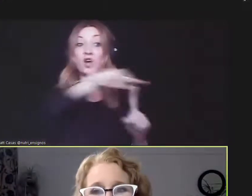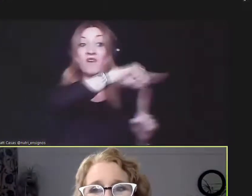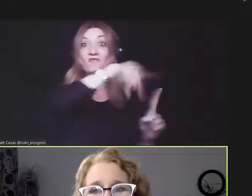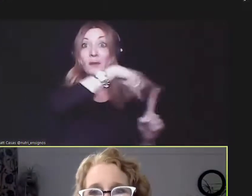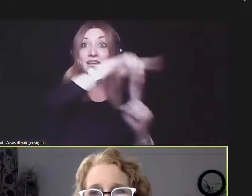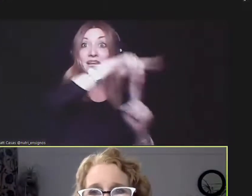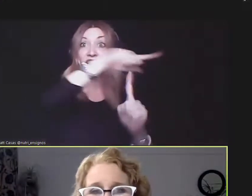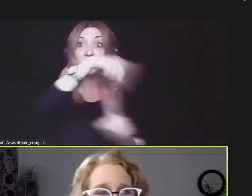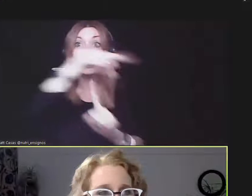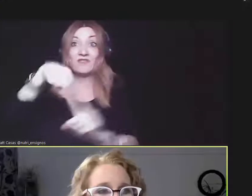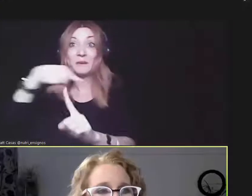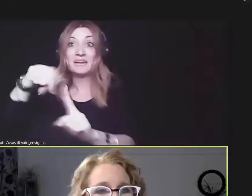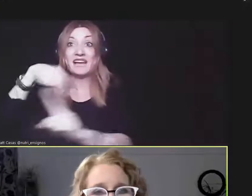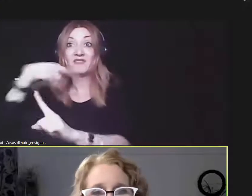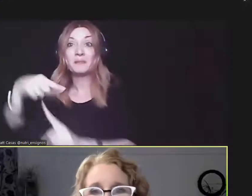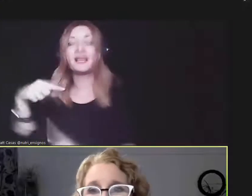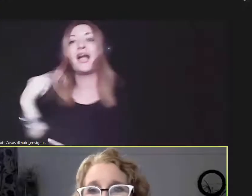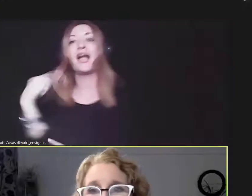potent